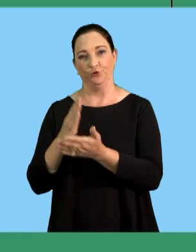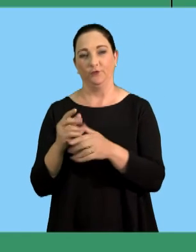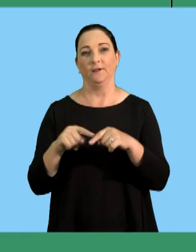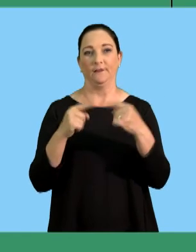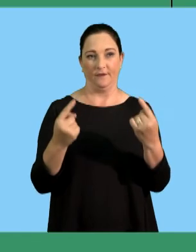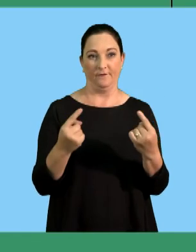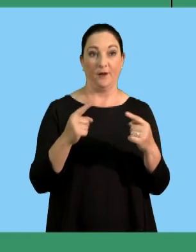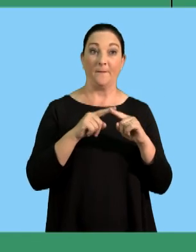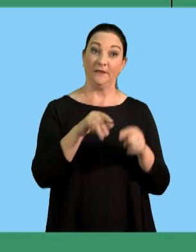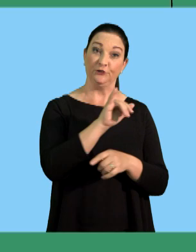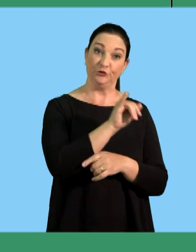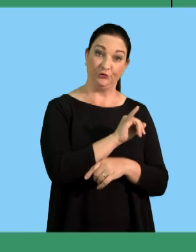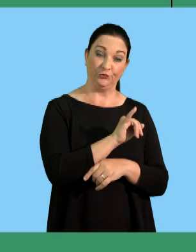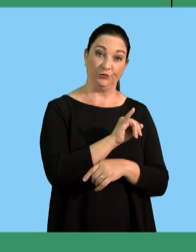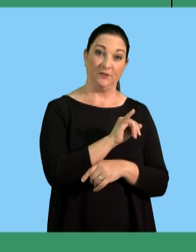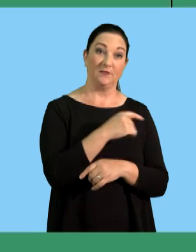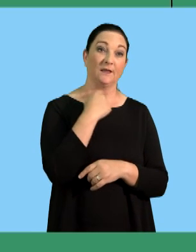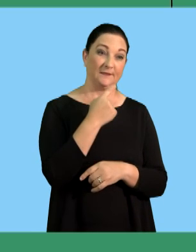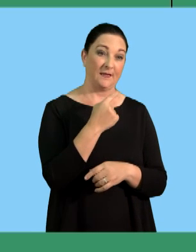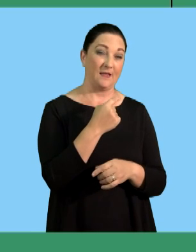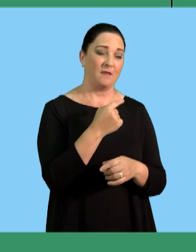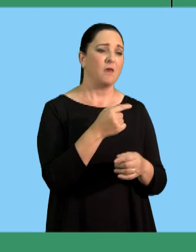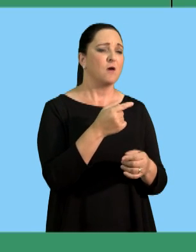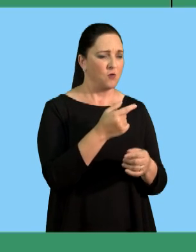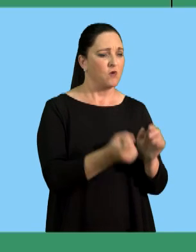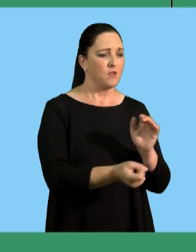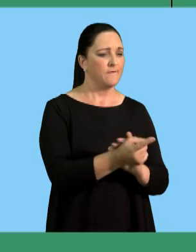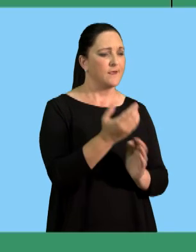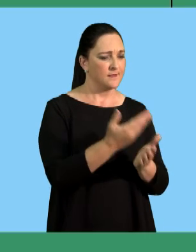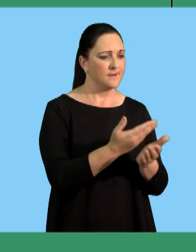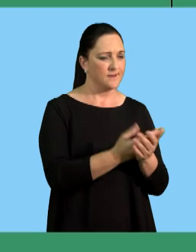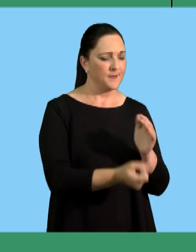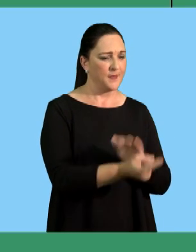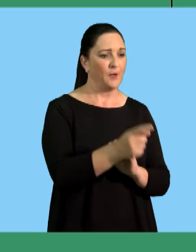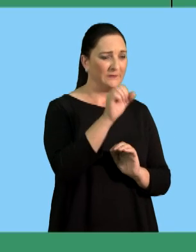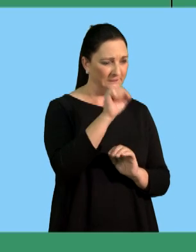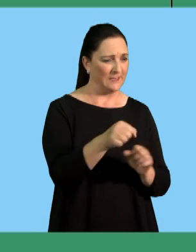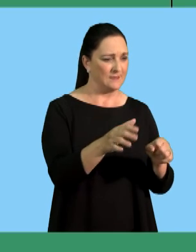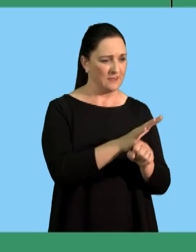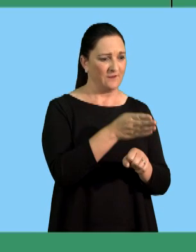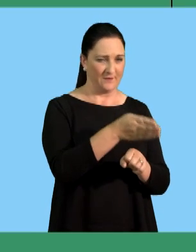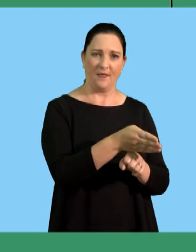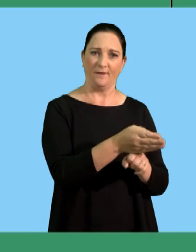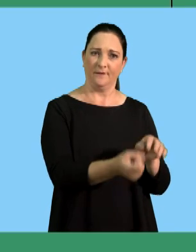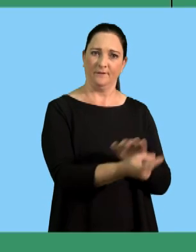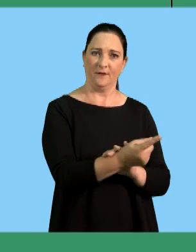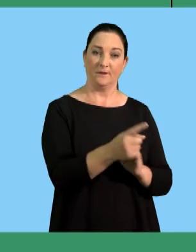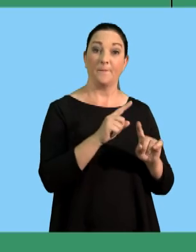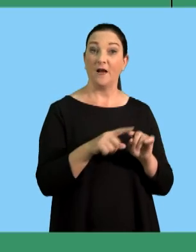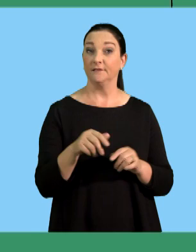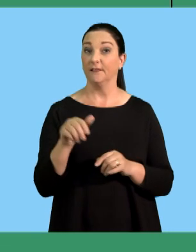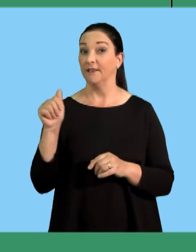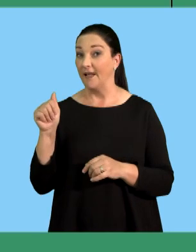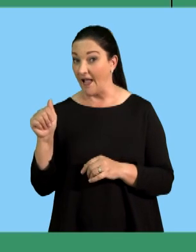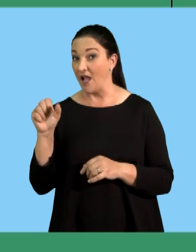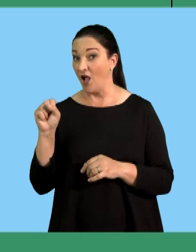And then with insurance, the specified event may occur. So it covers a specified event, but with assurance,